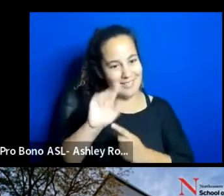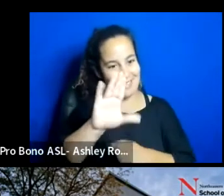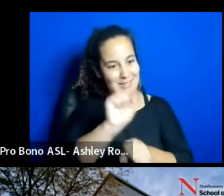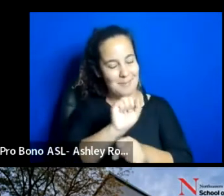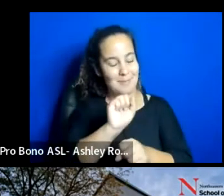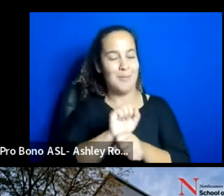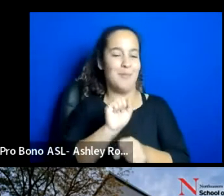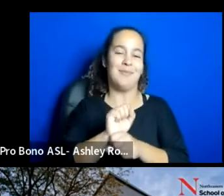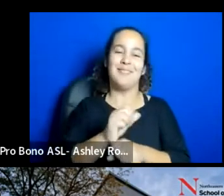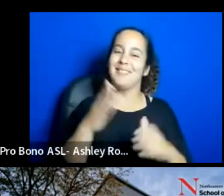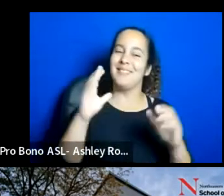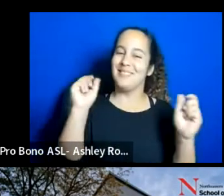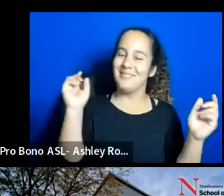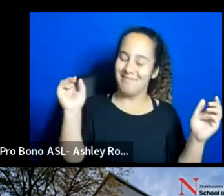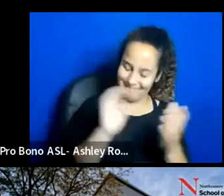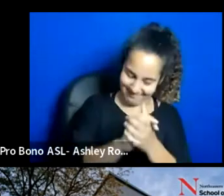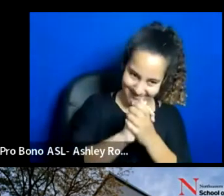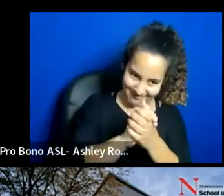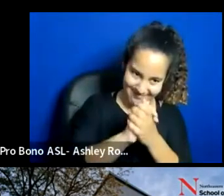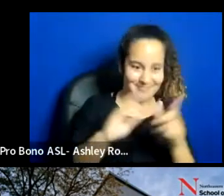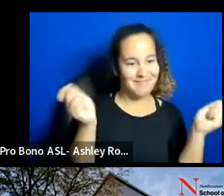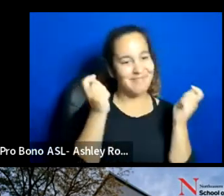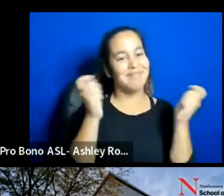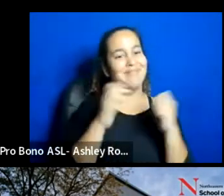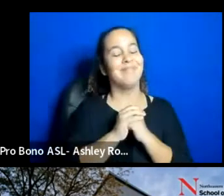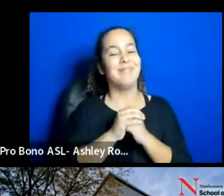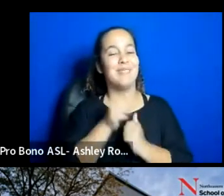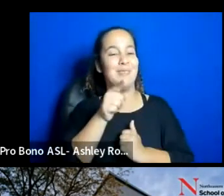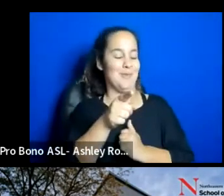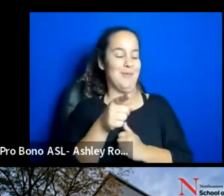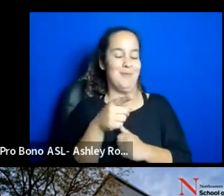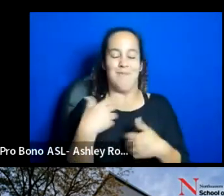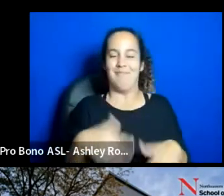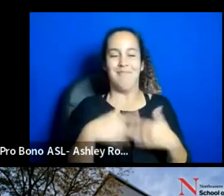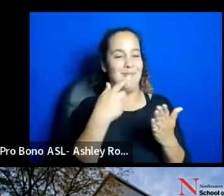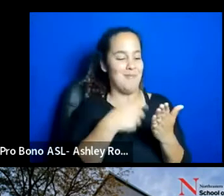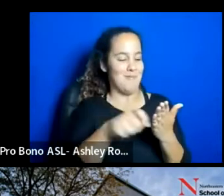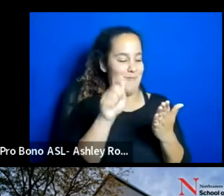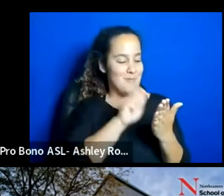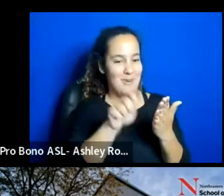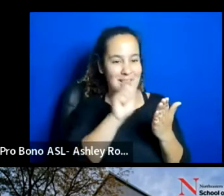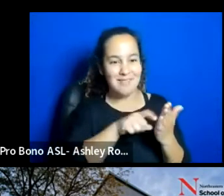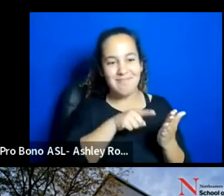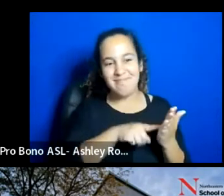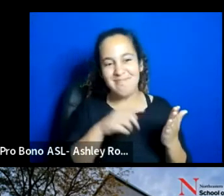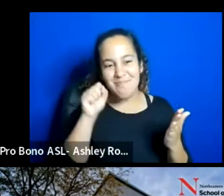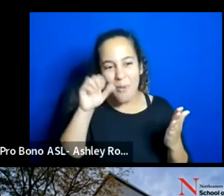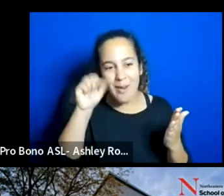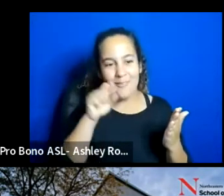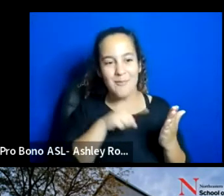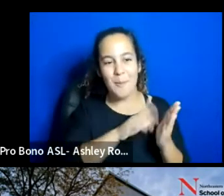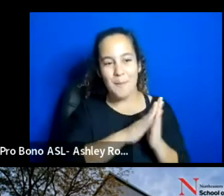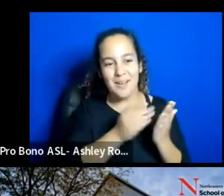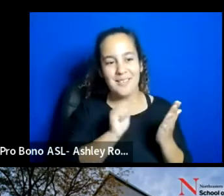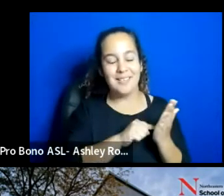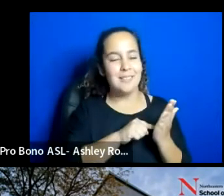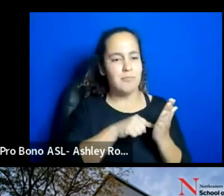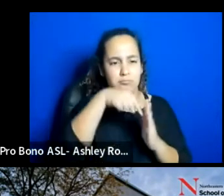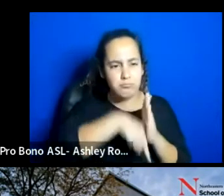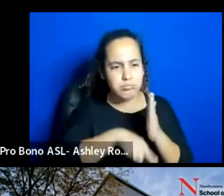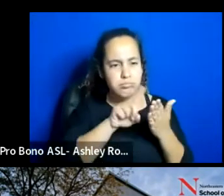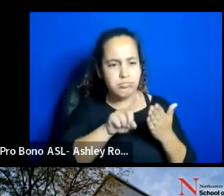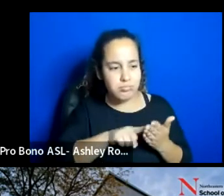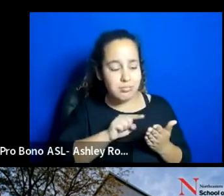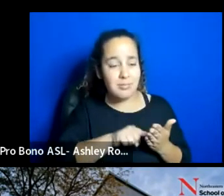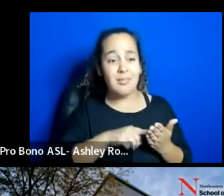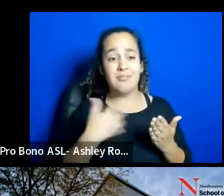book. Congratulations, Brent. You've written a wonderful, as I'm sure you're hearing, deeply researched book filled with